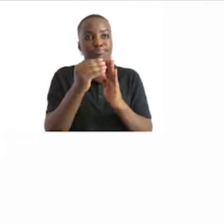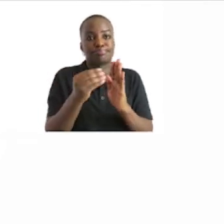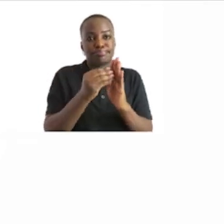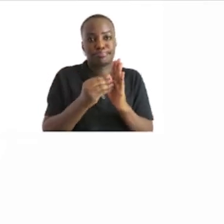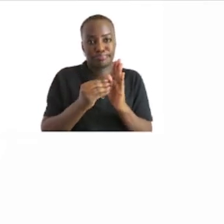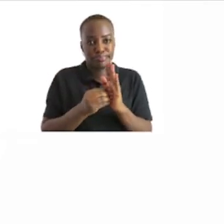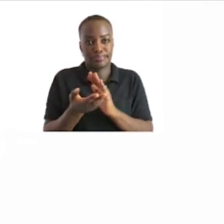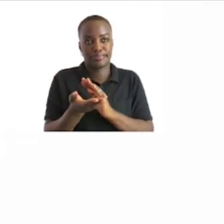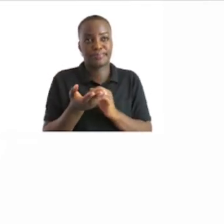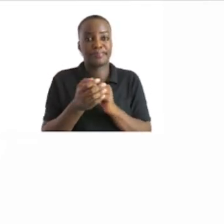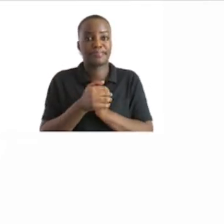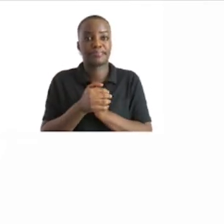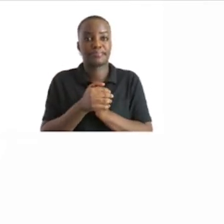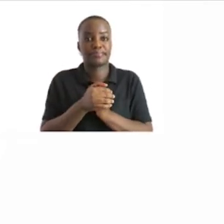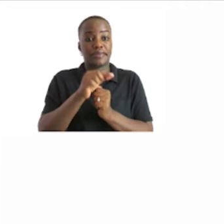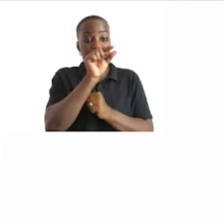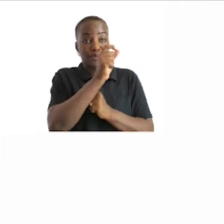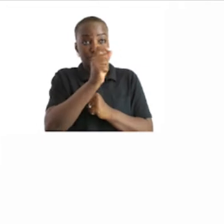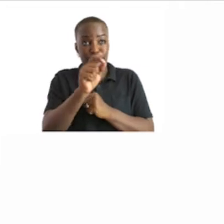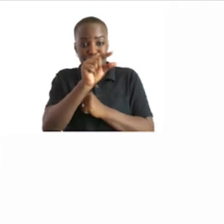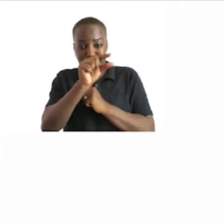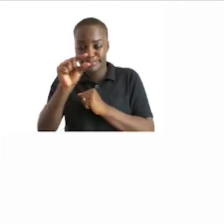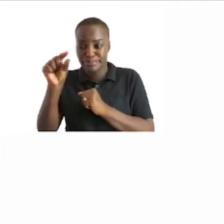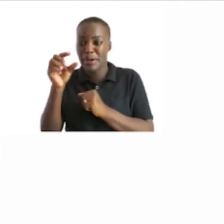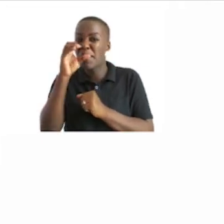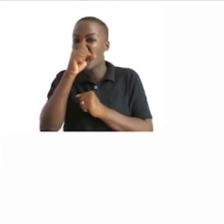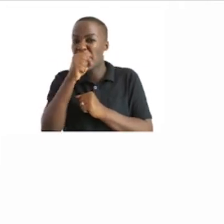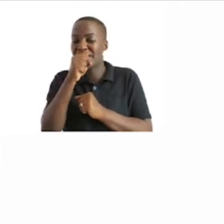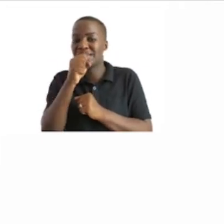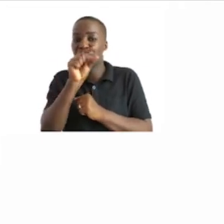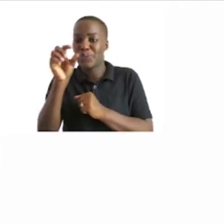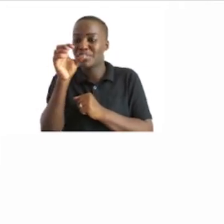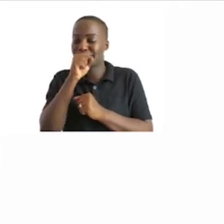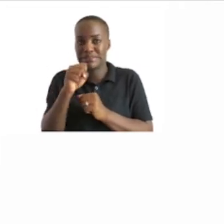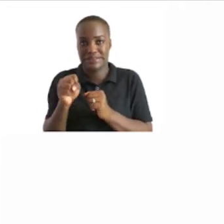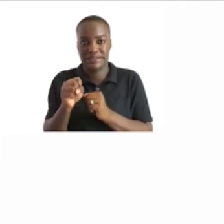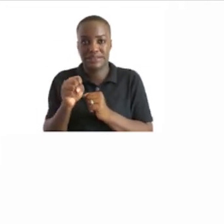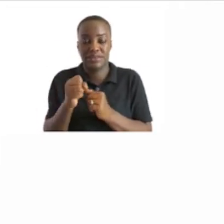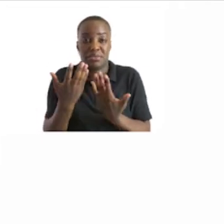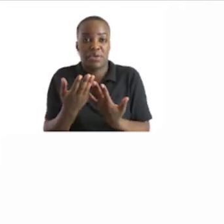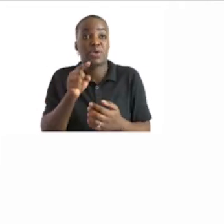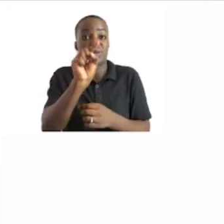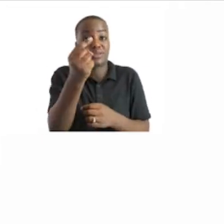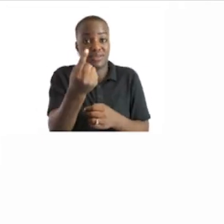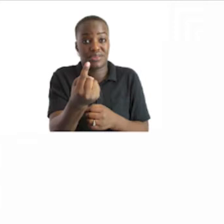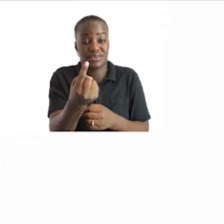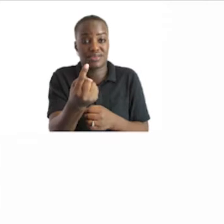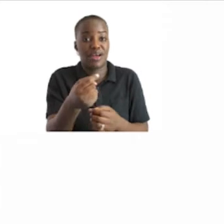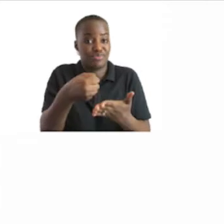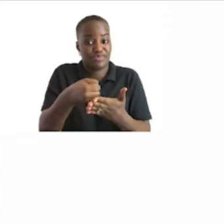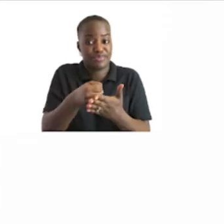box below, in the sentences that we can see. But instead of me reading with you, you are going to try and read